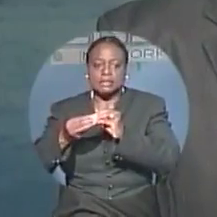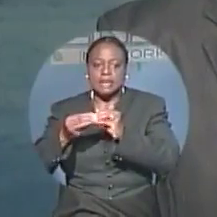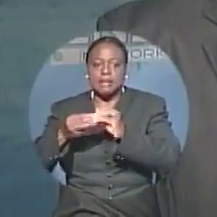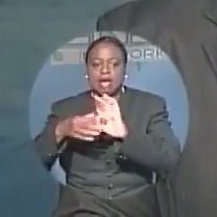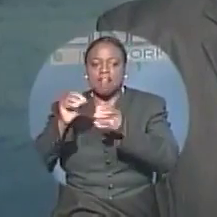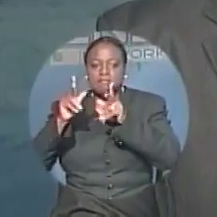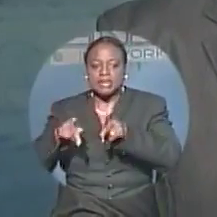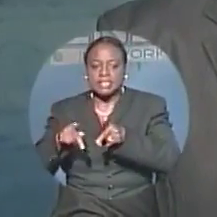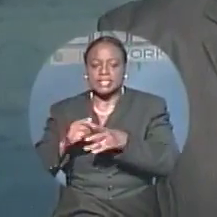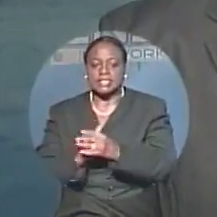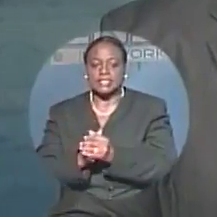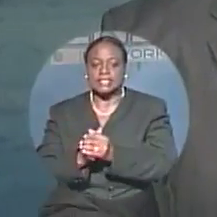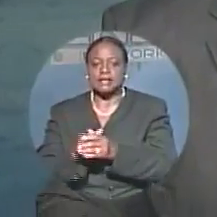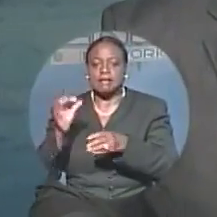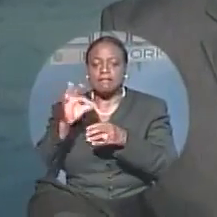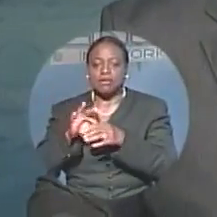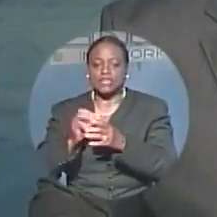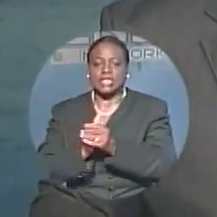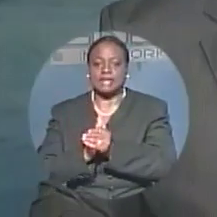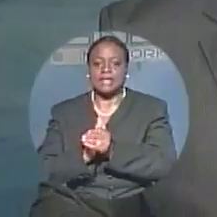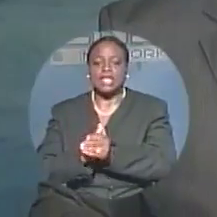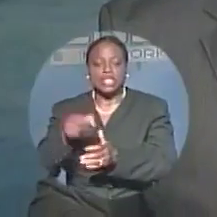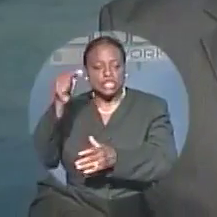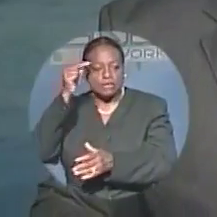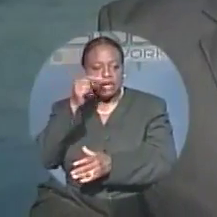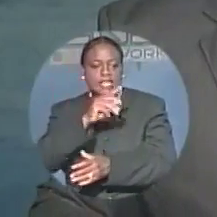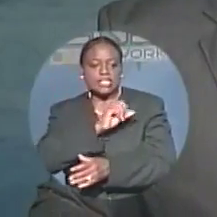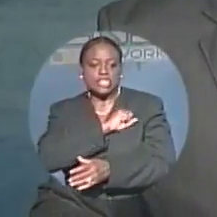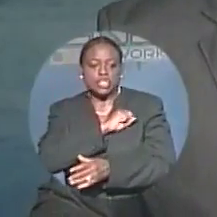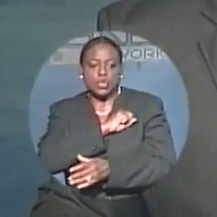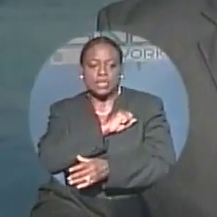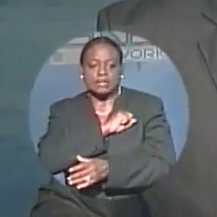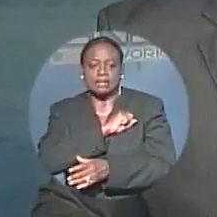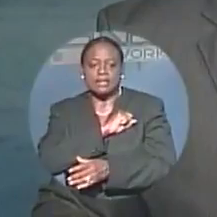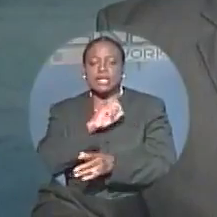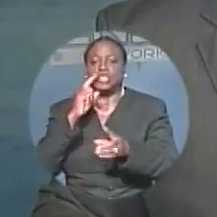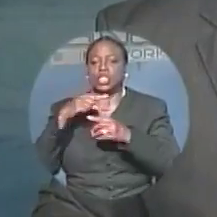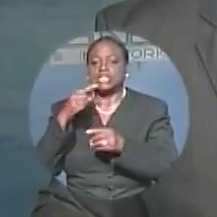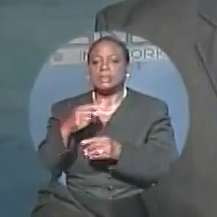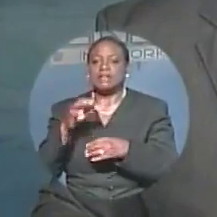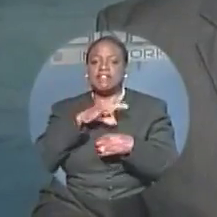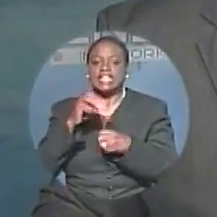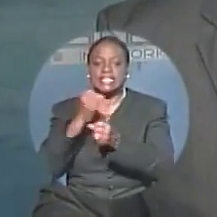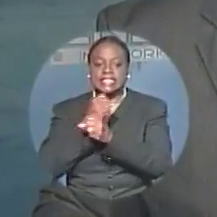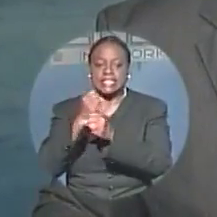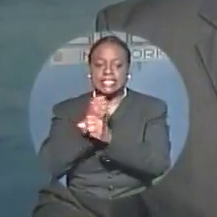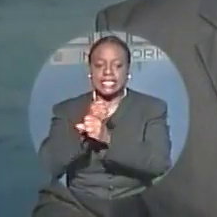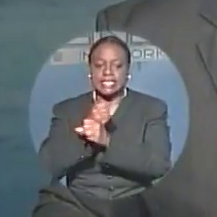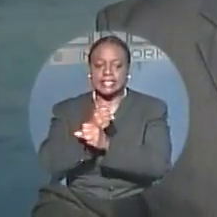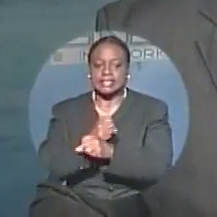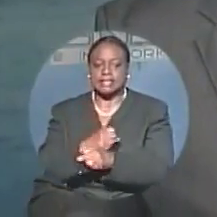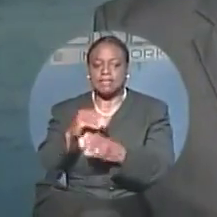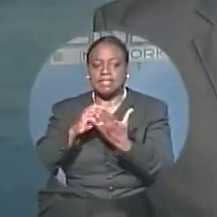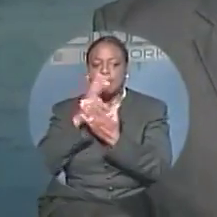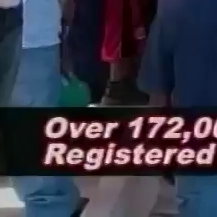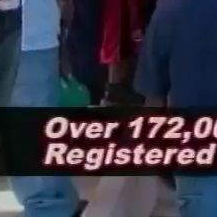general elections. Tonight, Giovanni Stewart has a breakdown of voter registration statistics ahead of the May 7th vote.